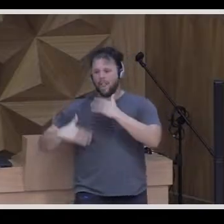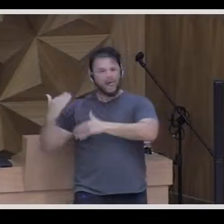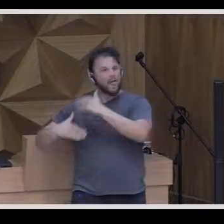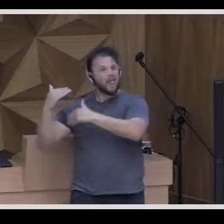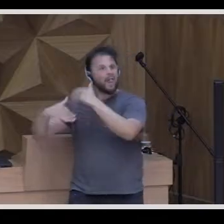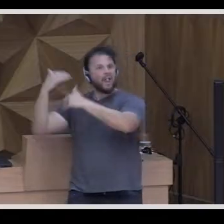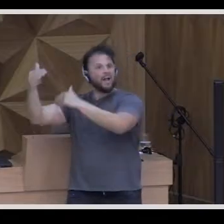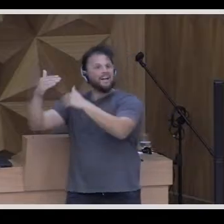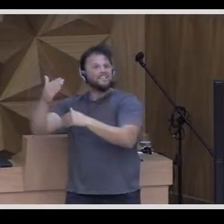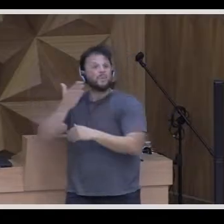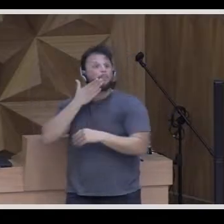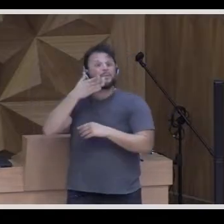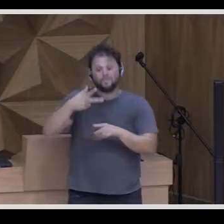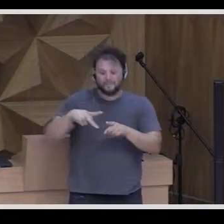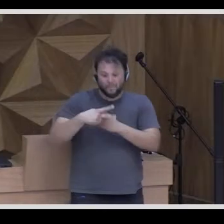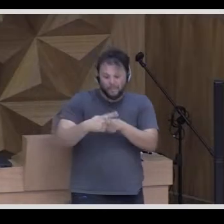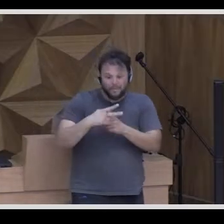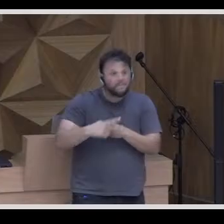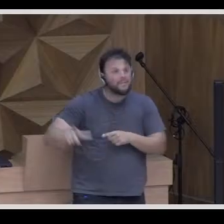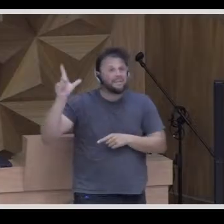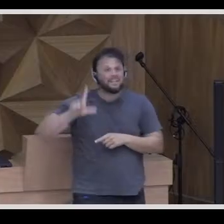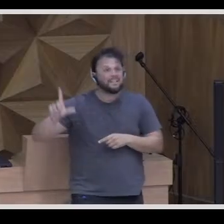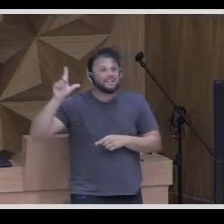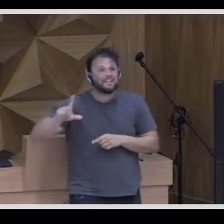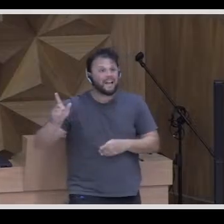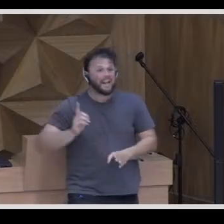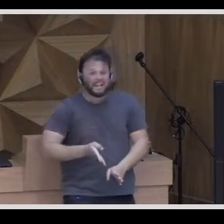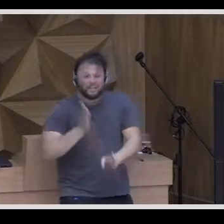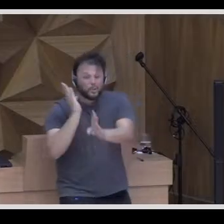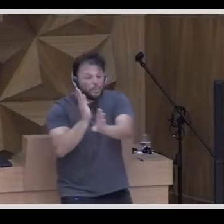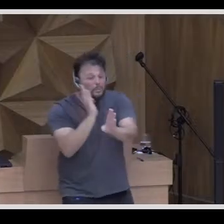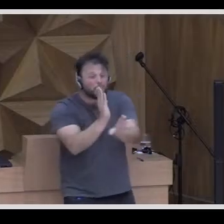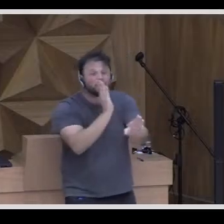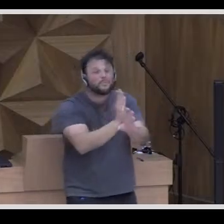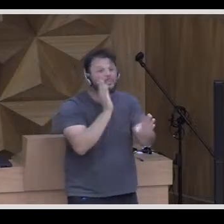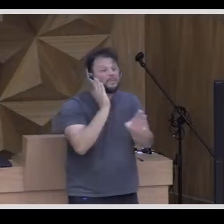more of that than they would of the kinds of literature that we would expect to see.